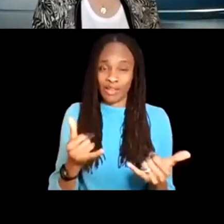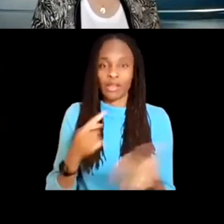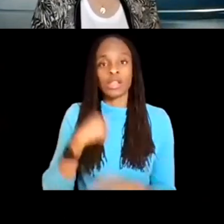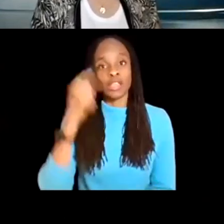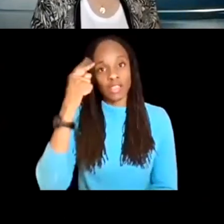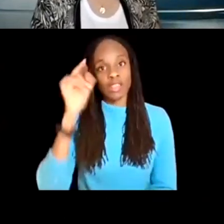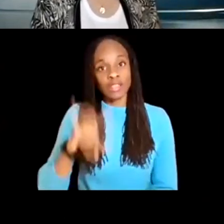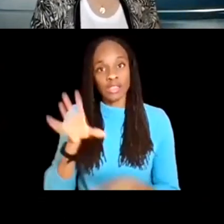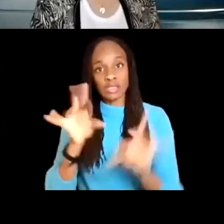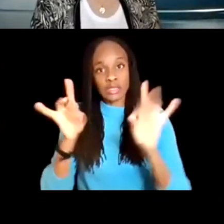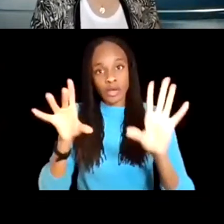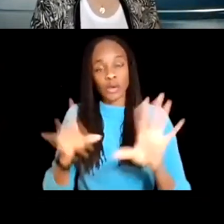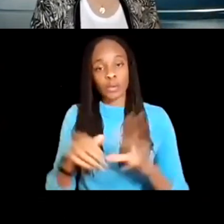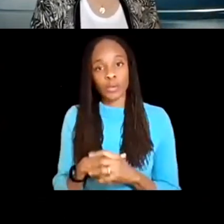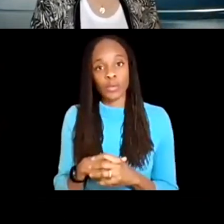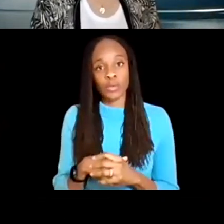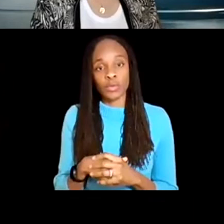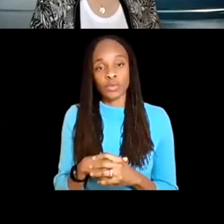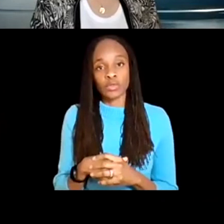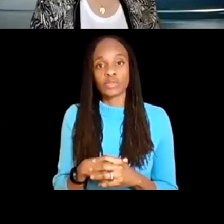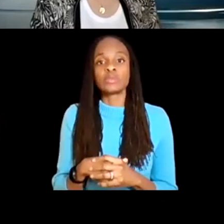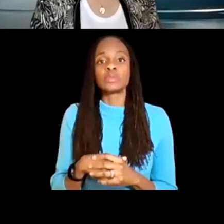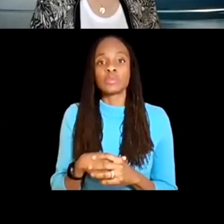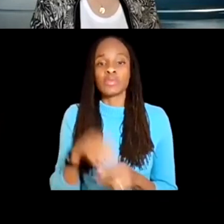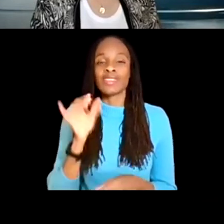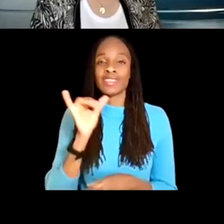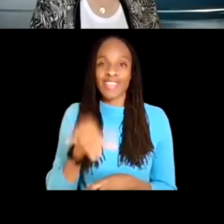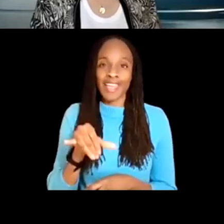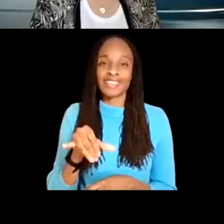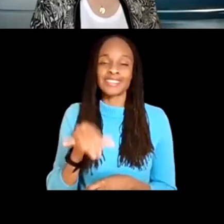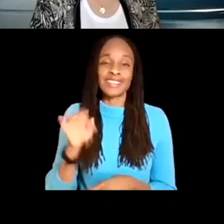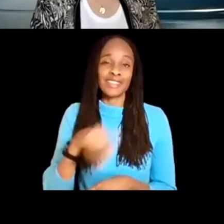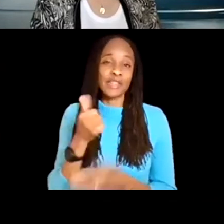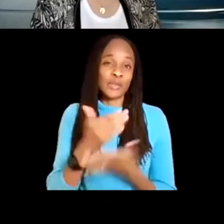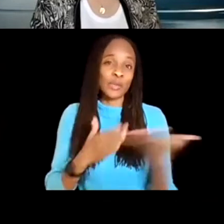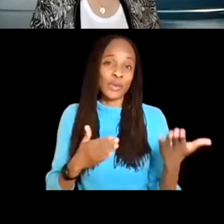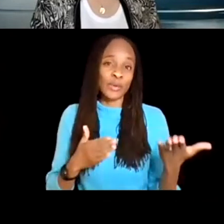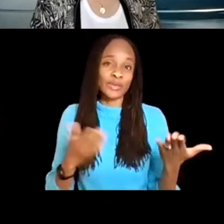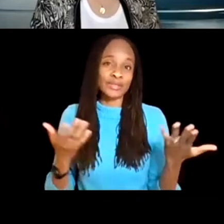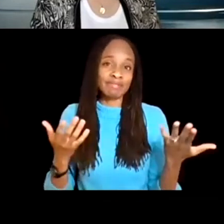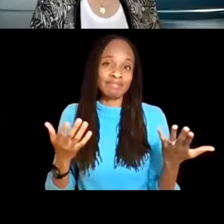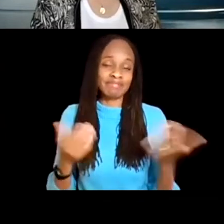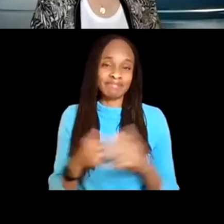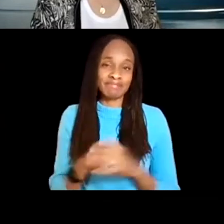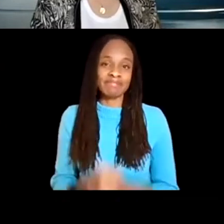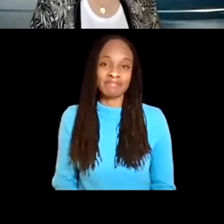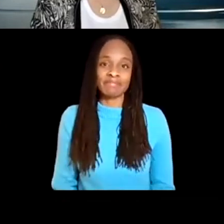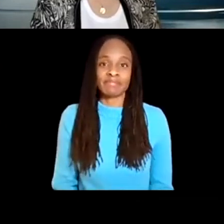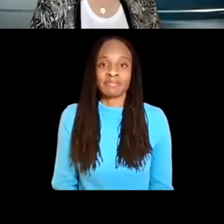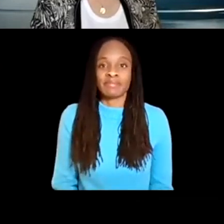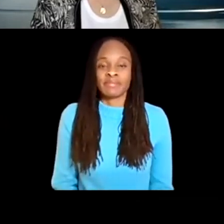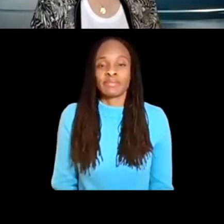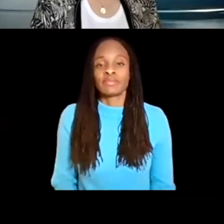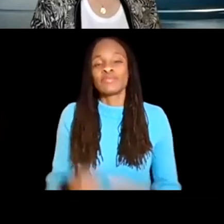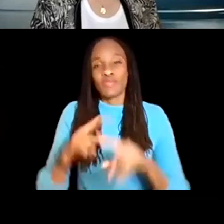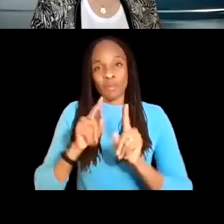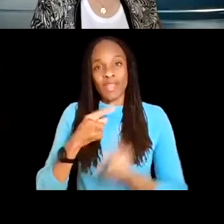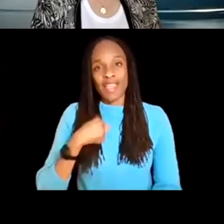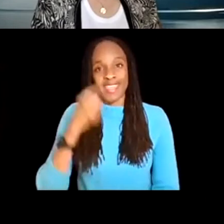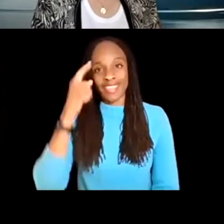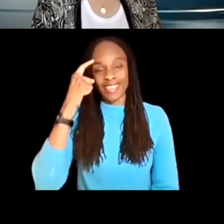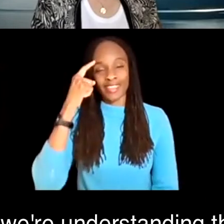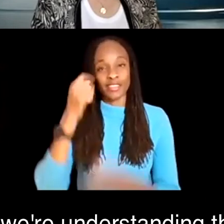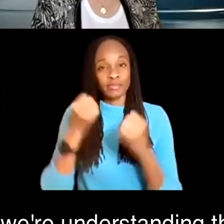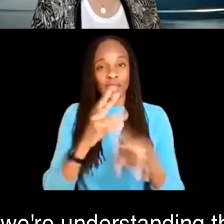And so, yeah, that's another piece of it. But I think there's a lot, I think a lot of people